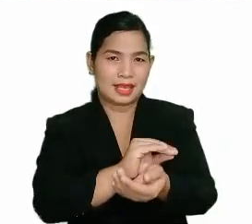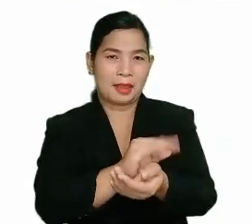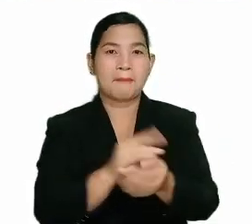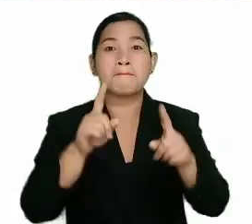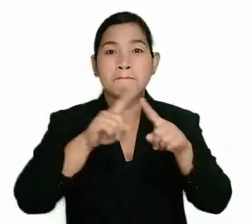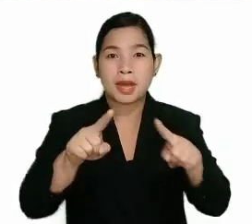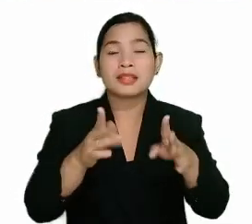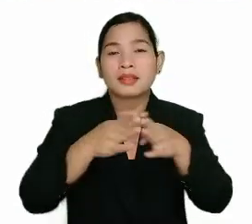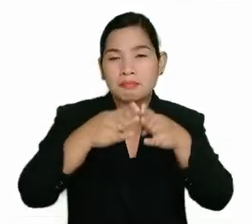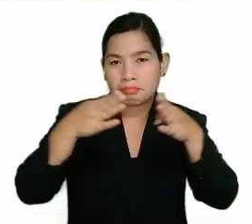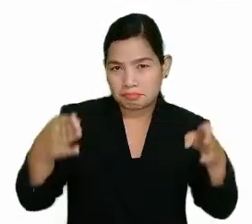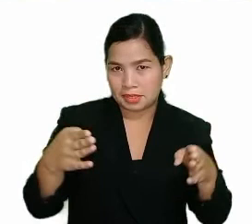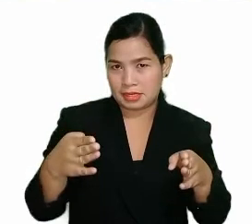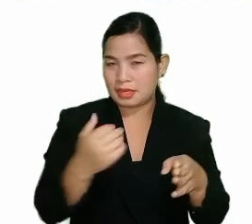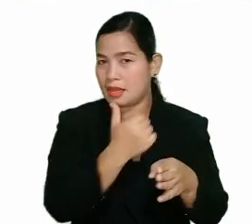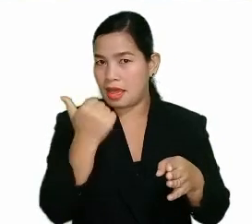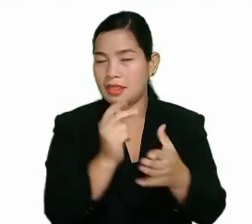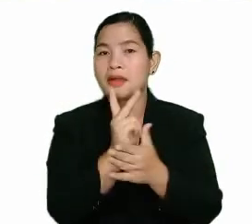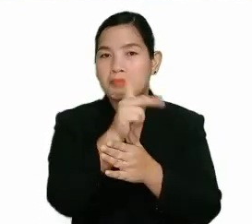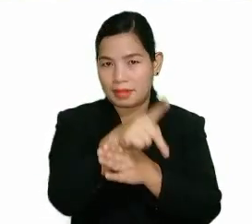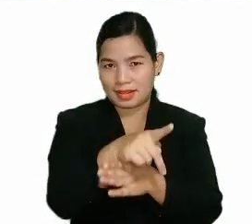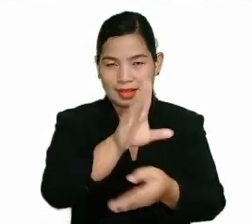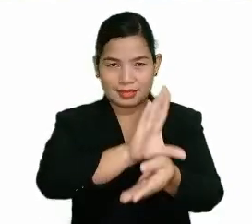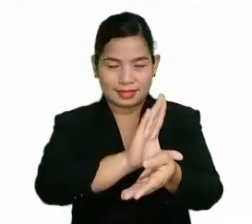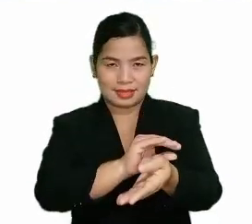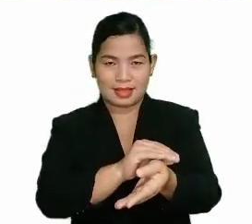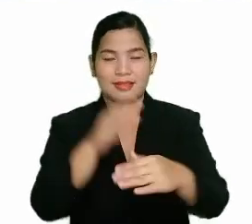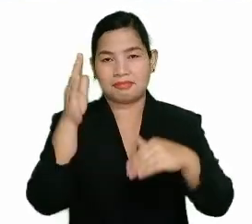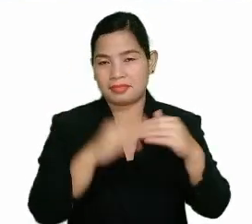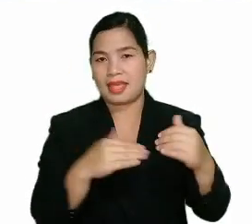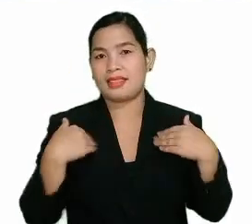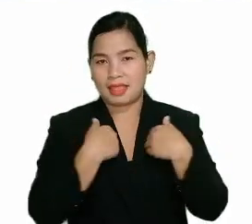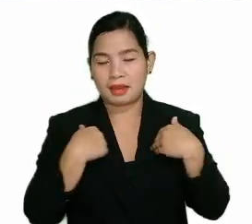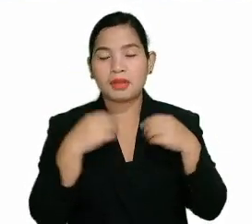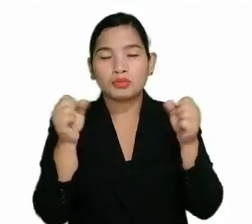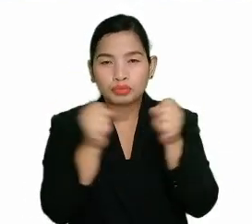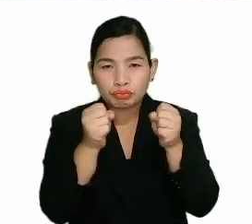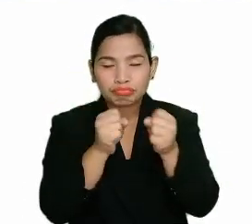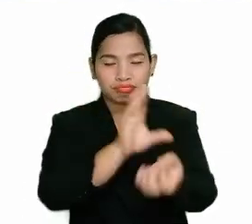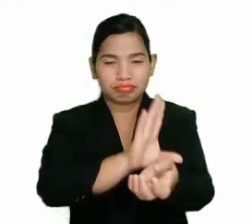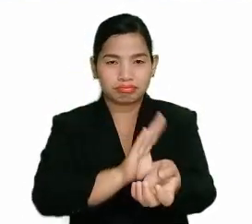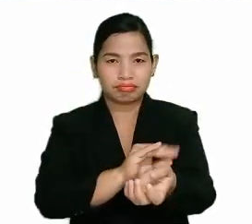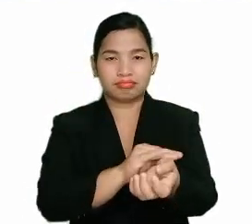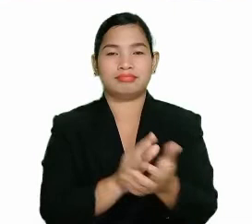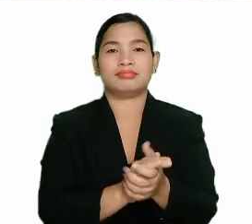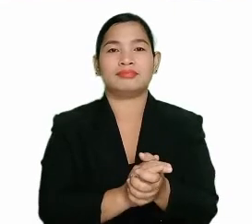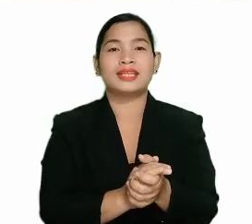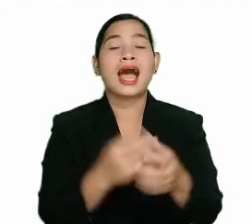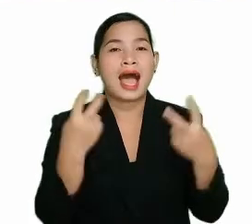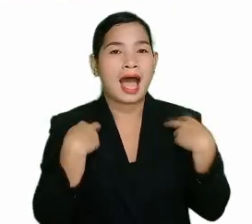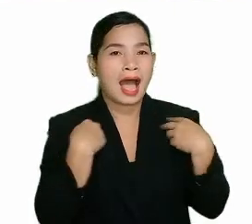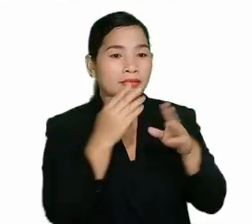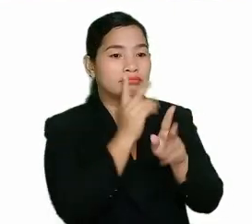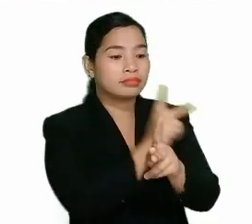in plant cells than in animal cells, and responsible for storing